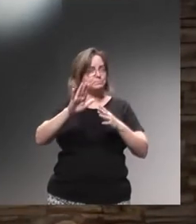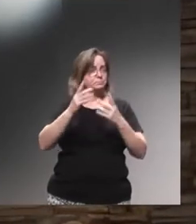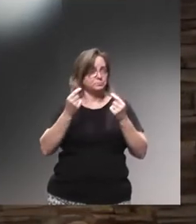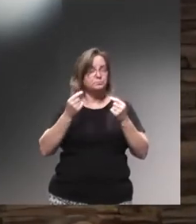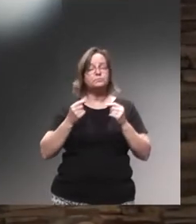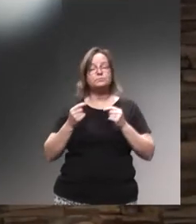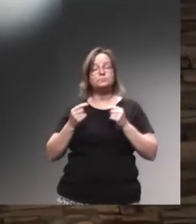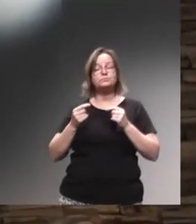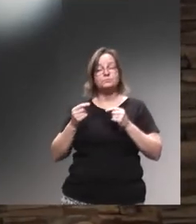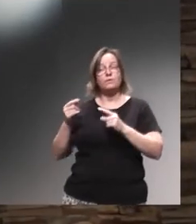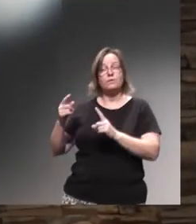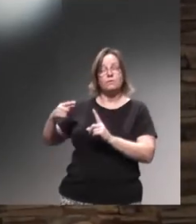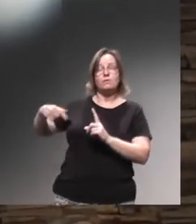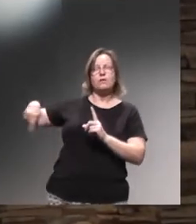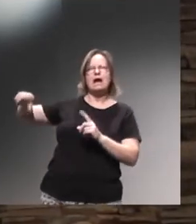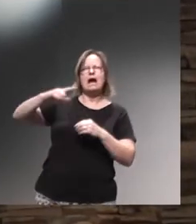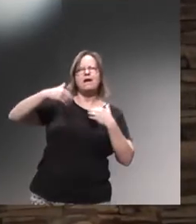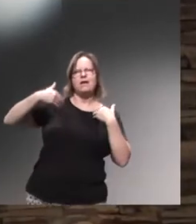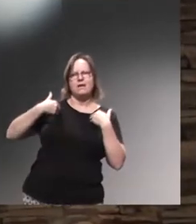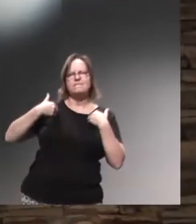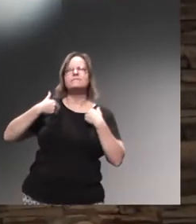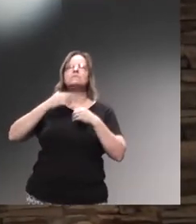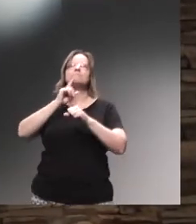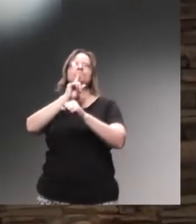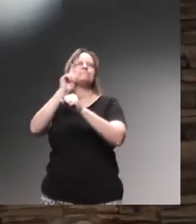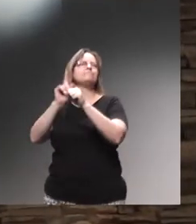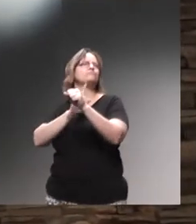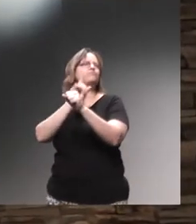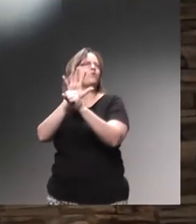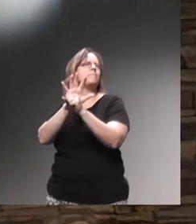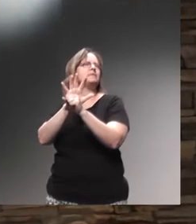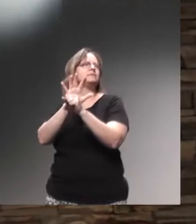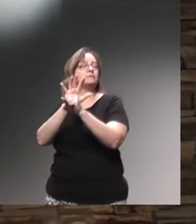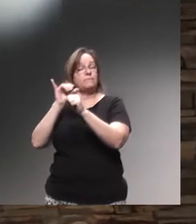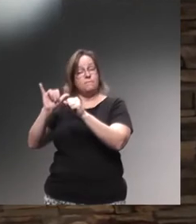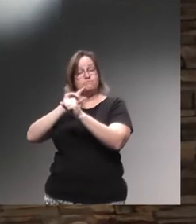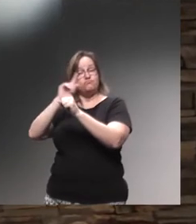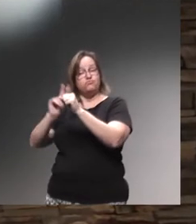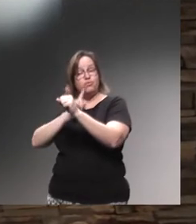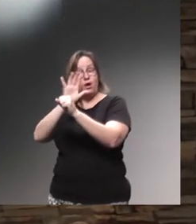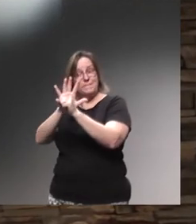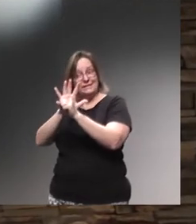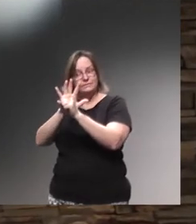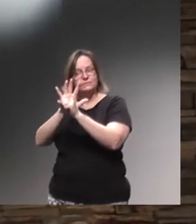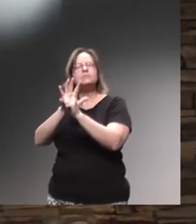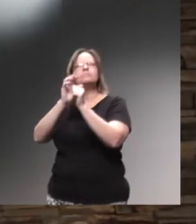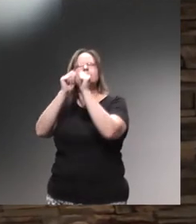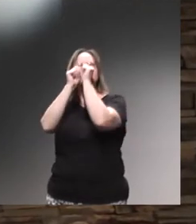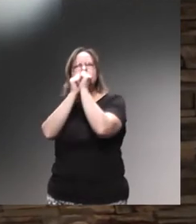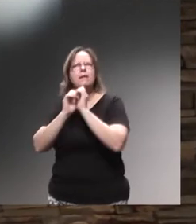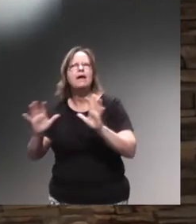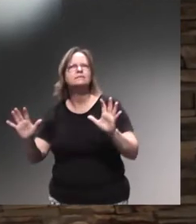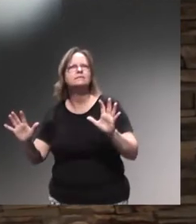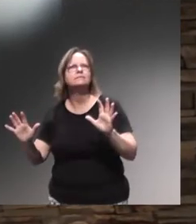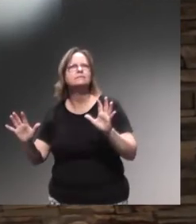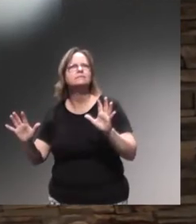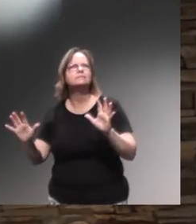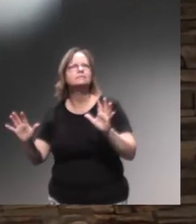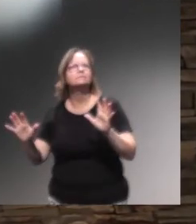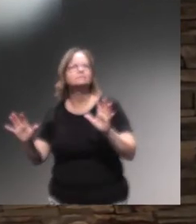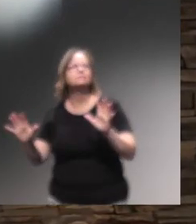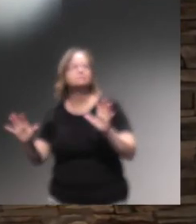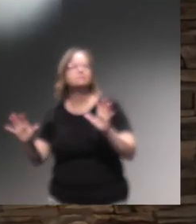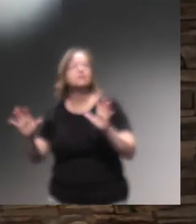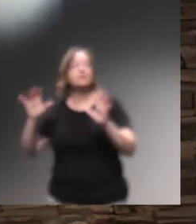a blessing that would come that would reverse these